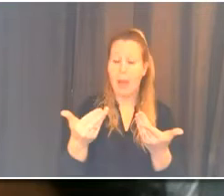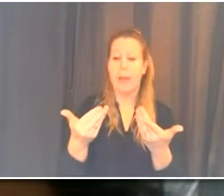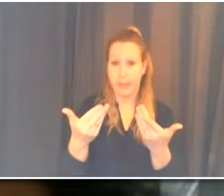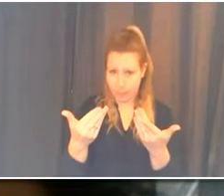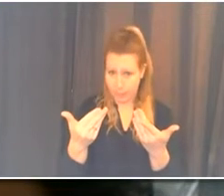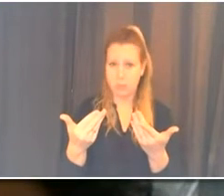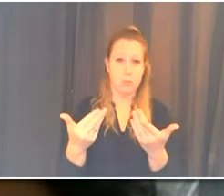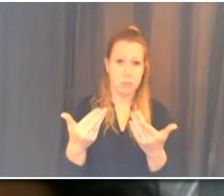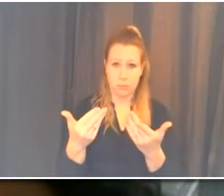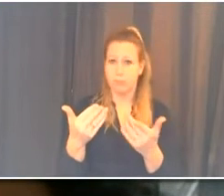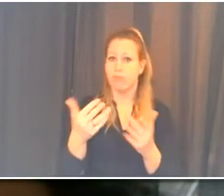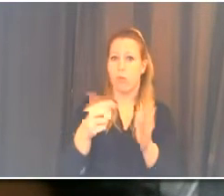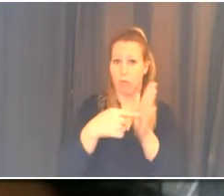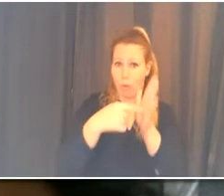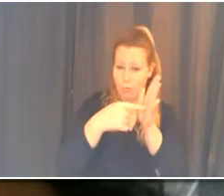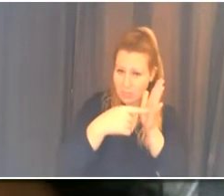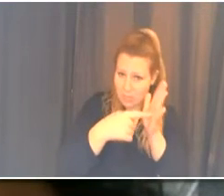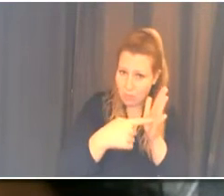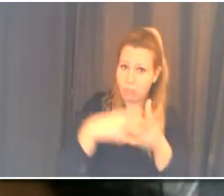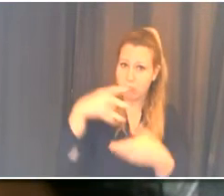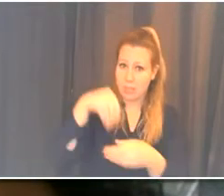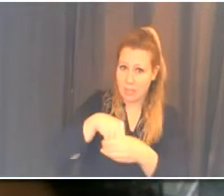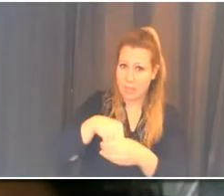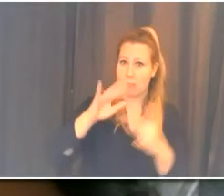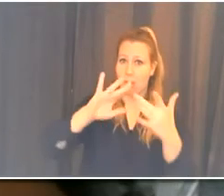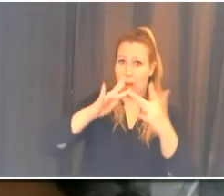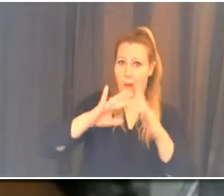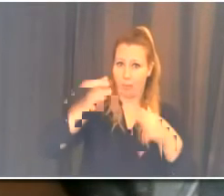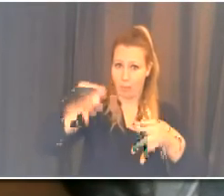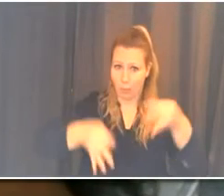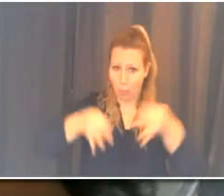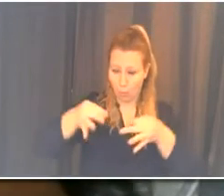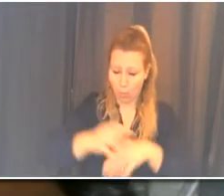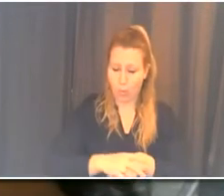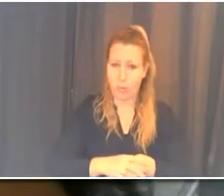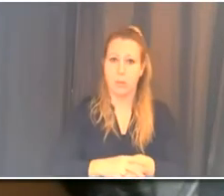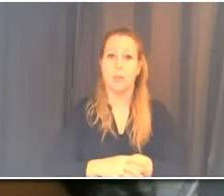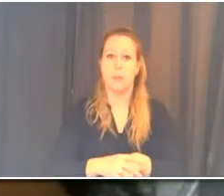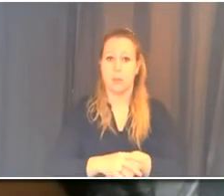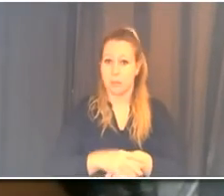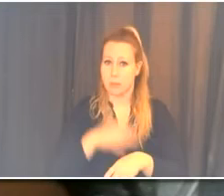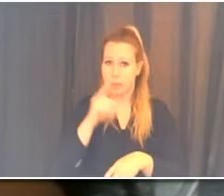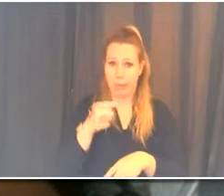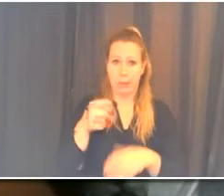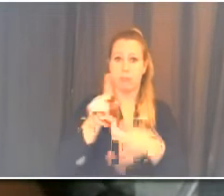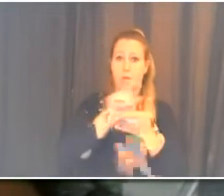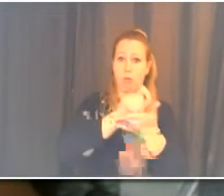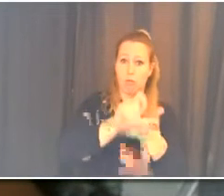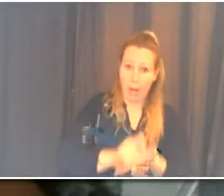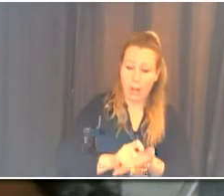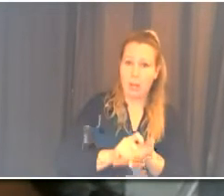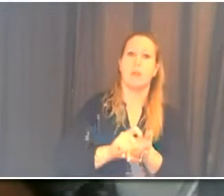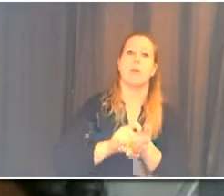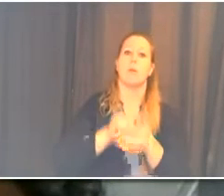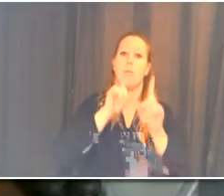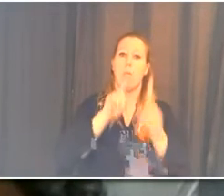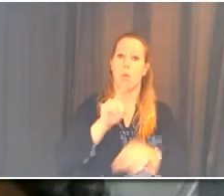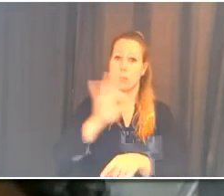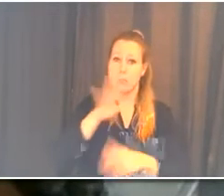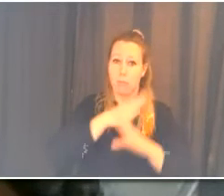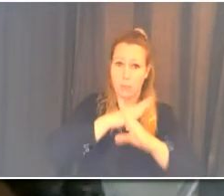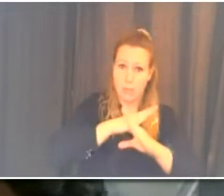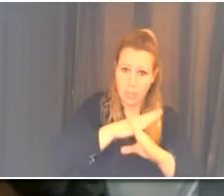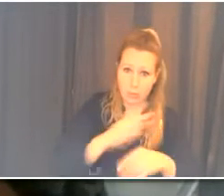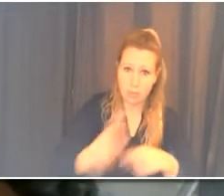Arisen as a result of the public health emergency this is probably the number one issue that's affecting our client population right